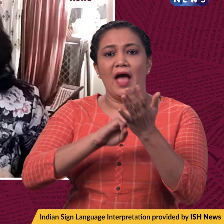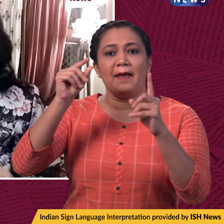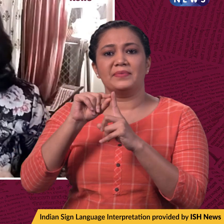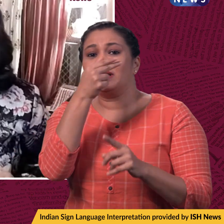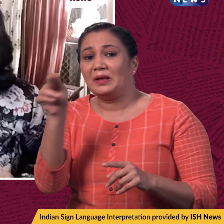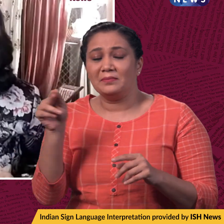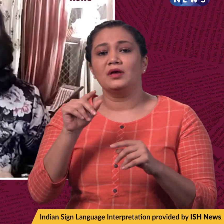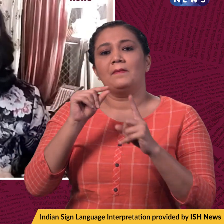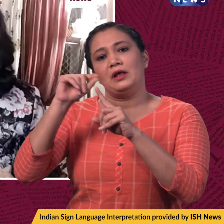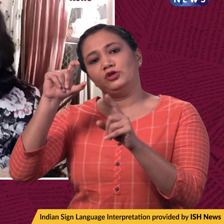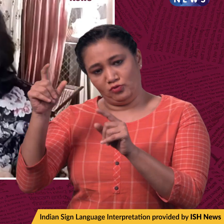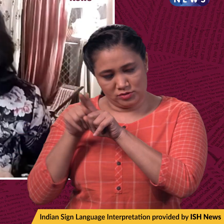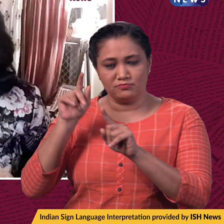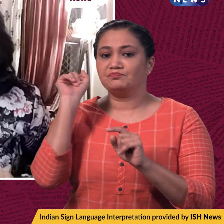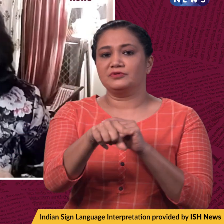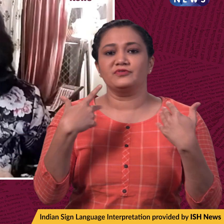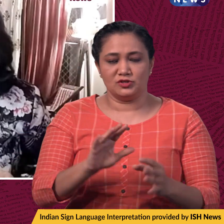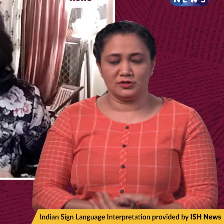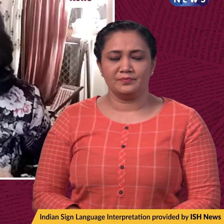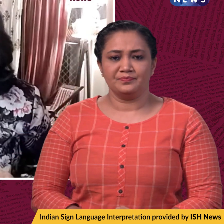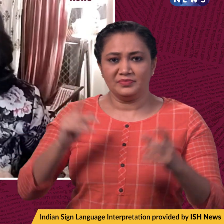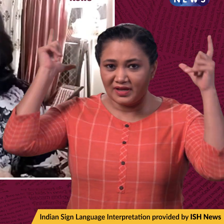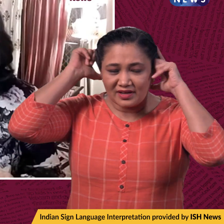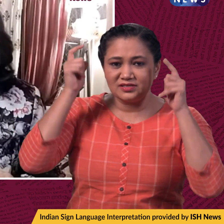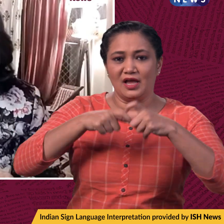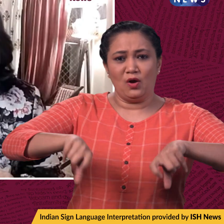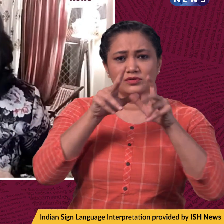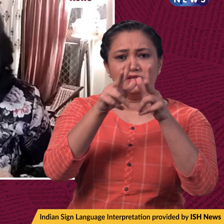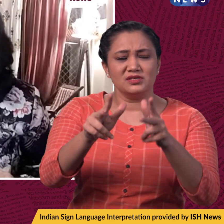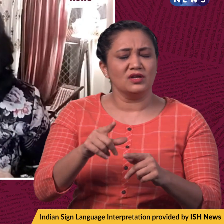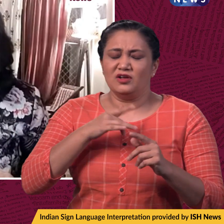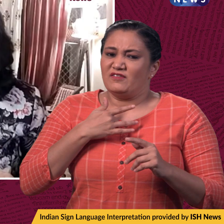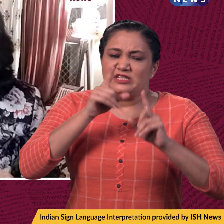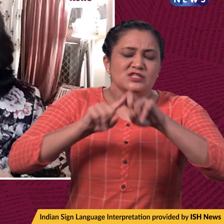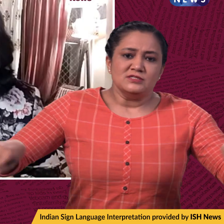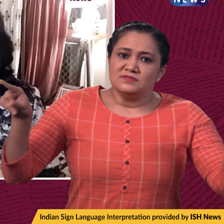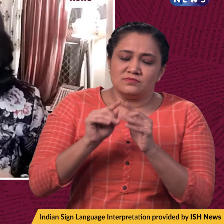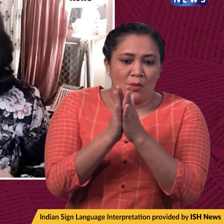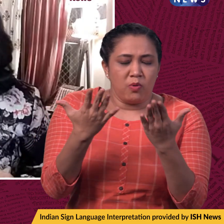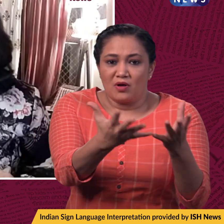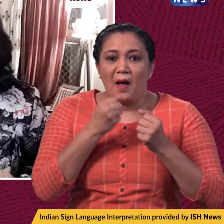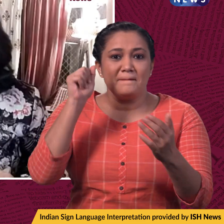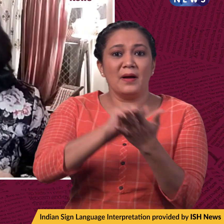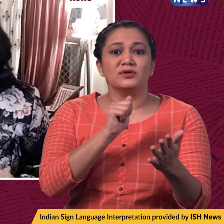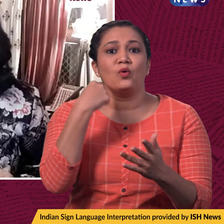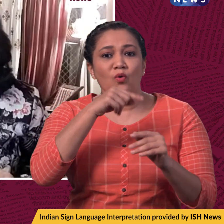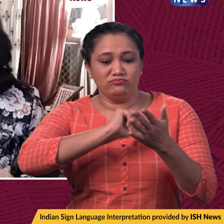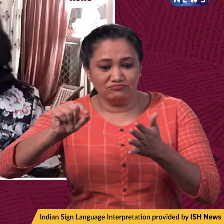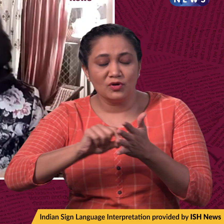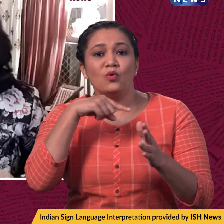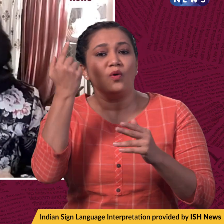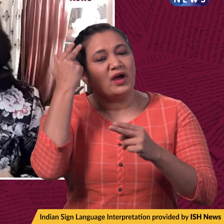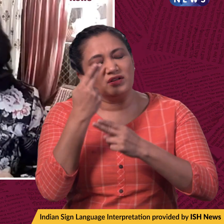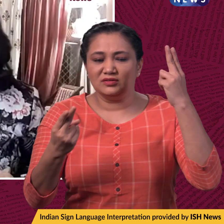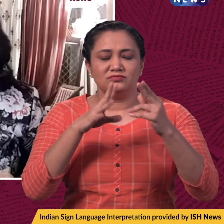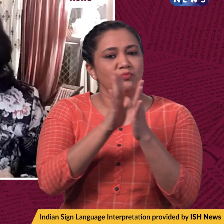MP Priyanka Chaturvedi. Now, the Indian Nursing Council has condemned the use of its name by a publisher and an author for